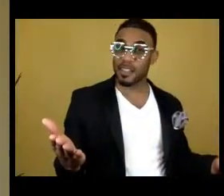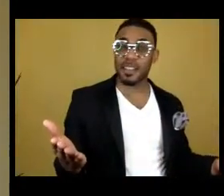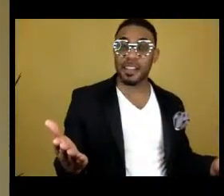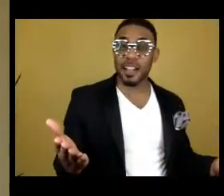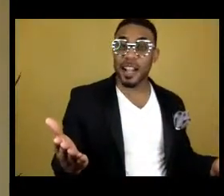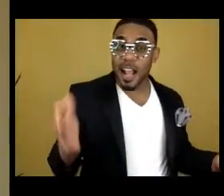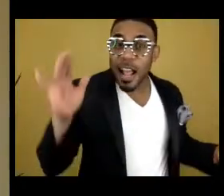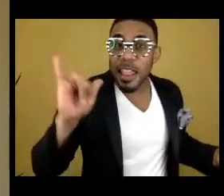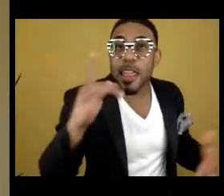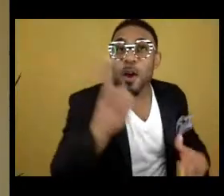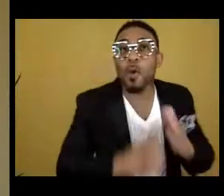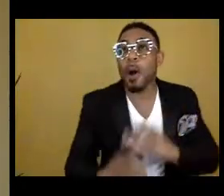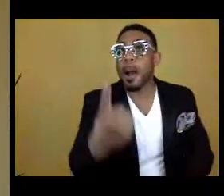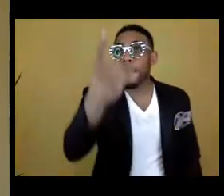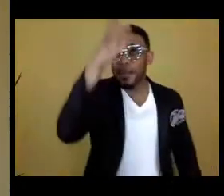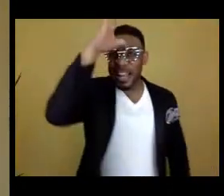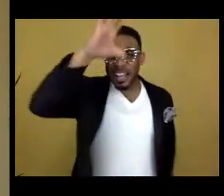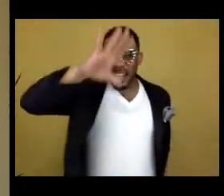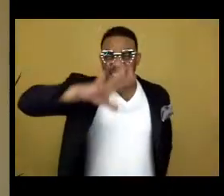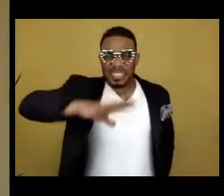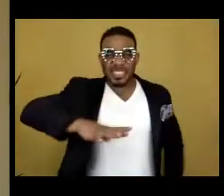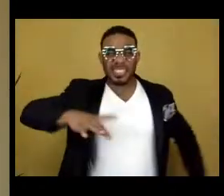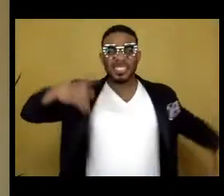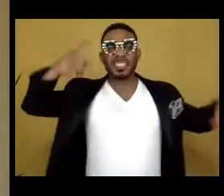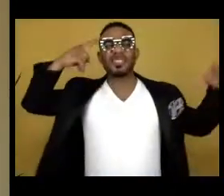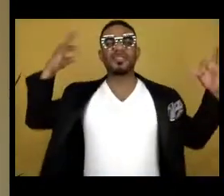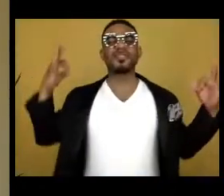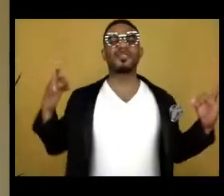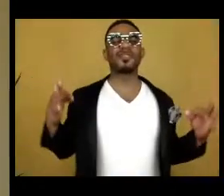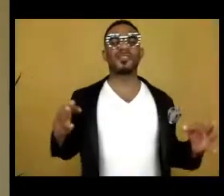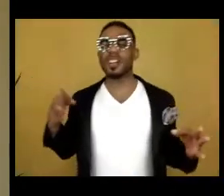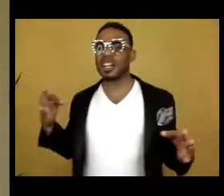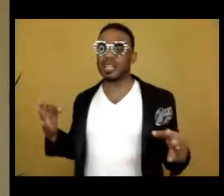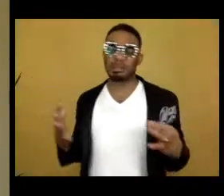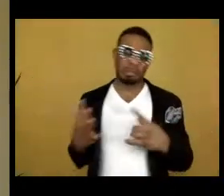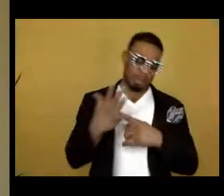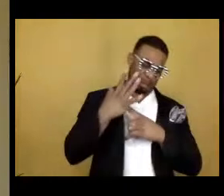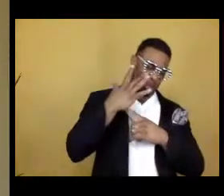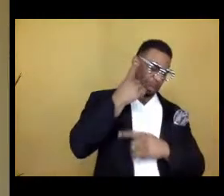That one man, scorned and covered in